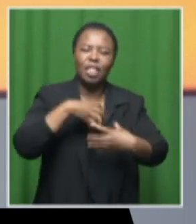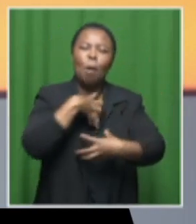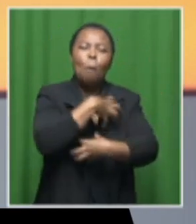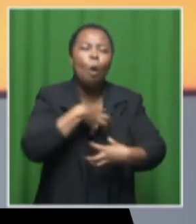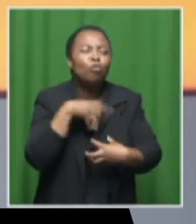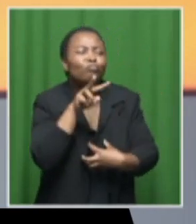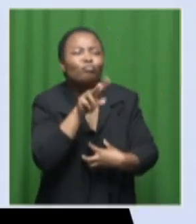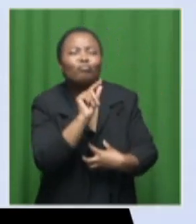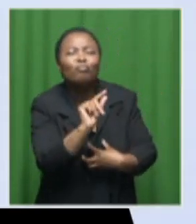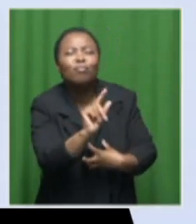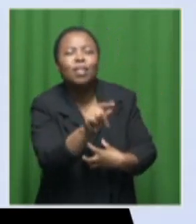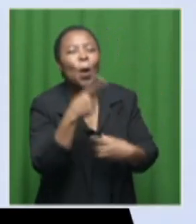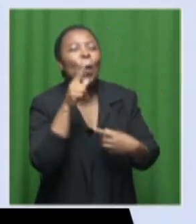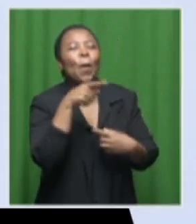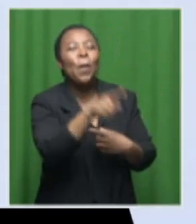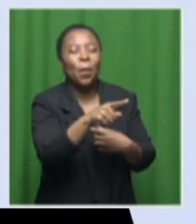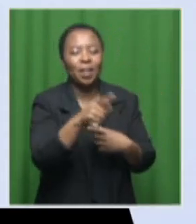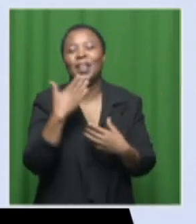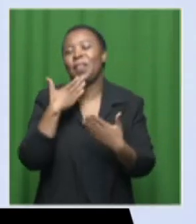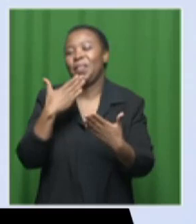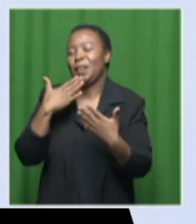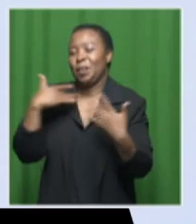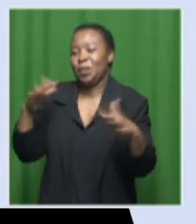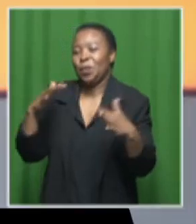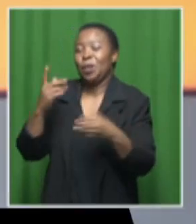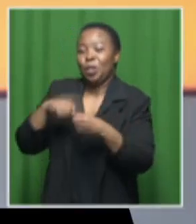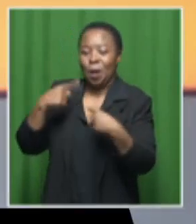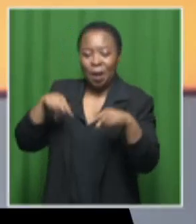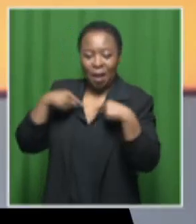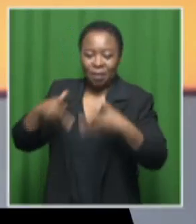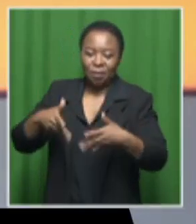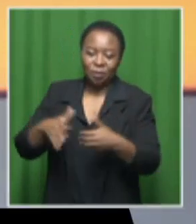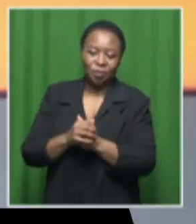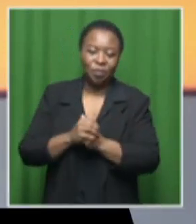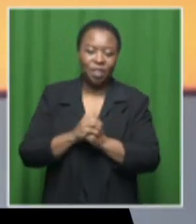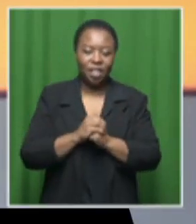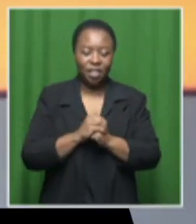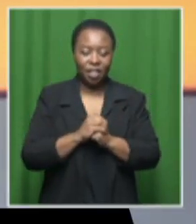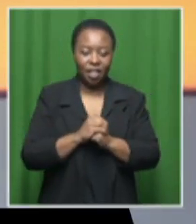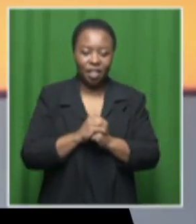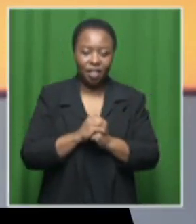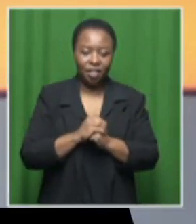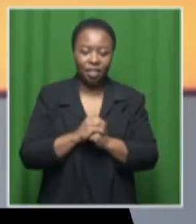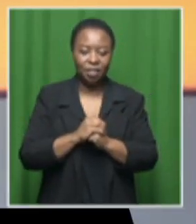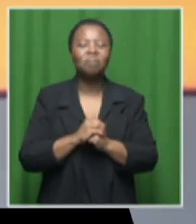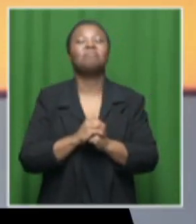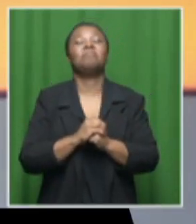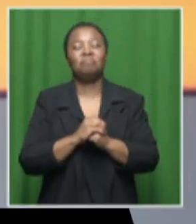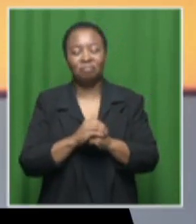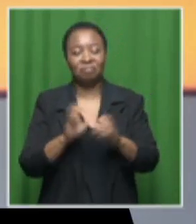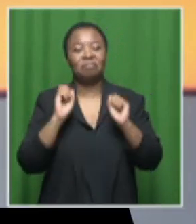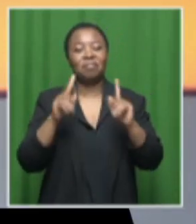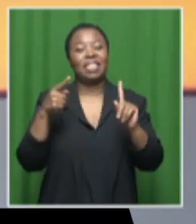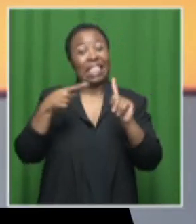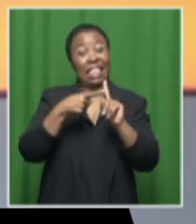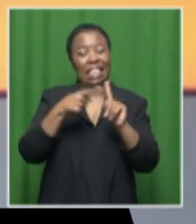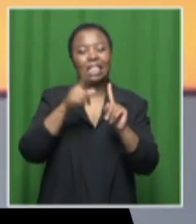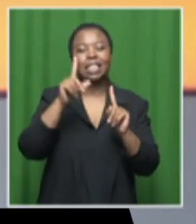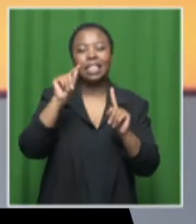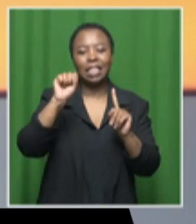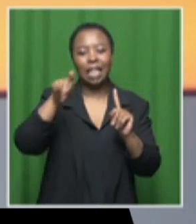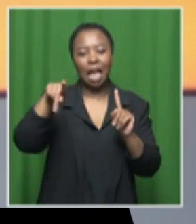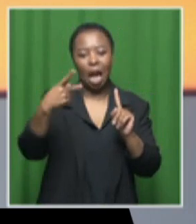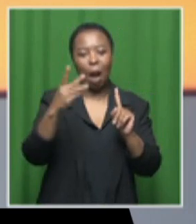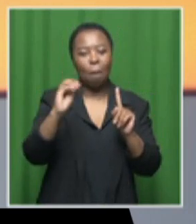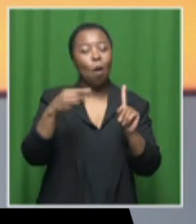Lovely chatting to you, man. Thank you so much for joining us. Thank you. Great thank stuff. you. Great. All right, that was Tshepo Phokojoe,